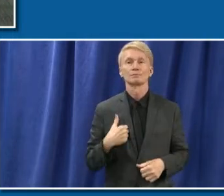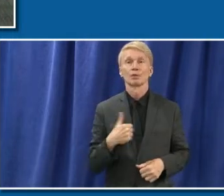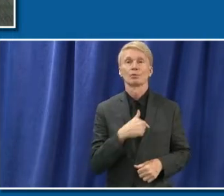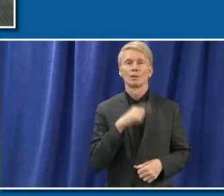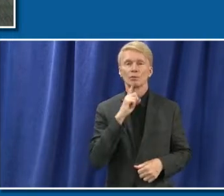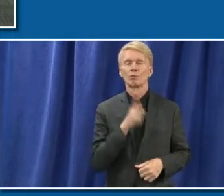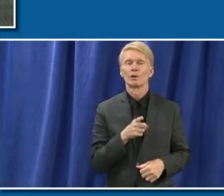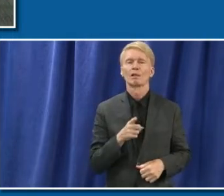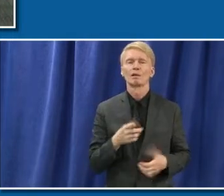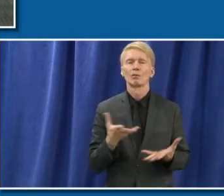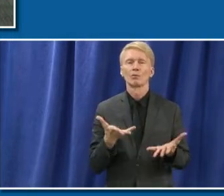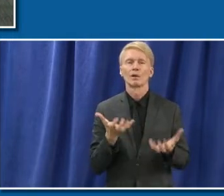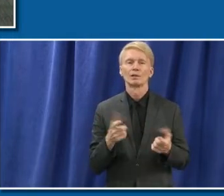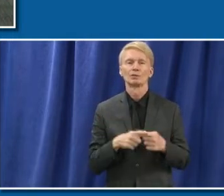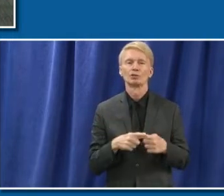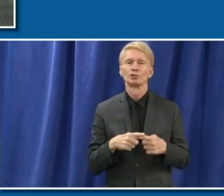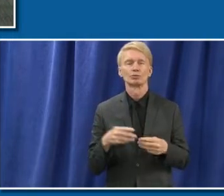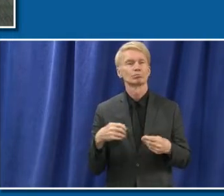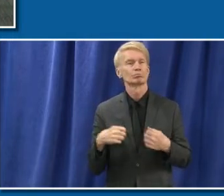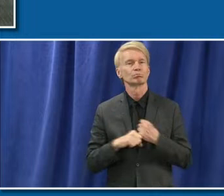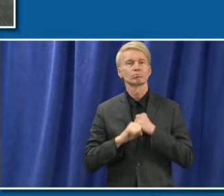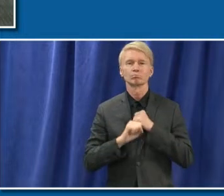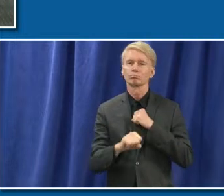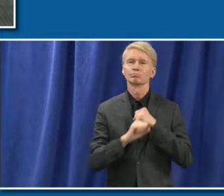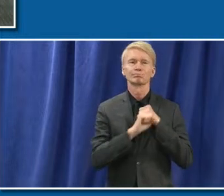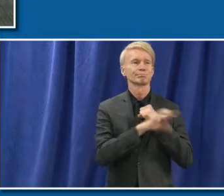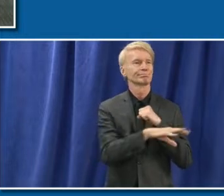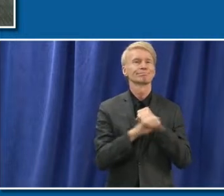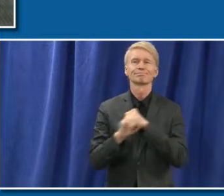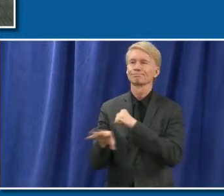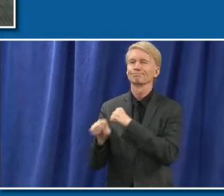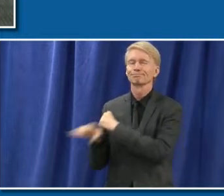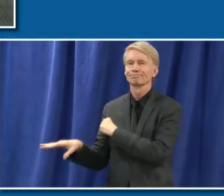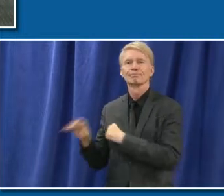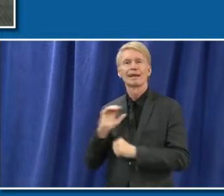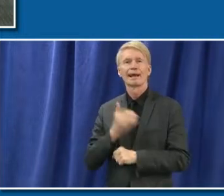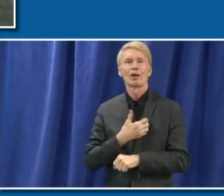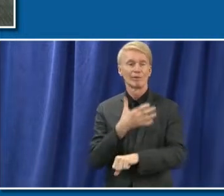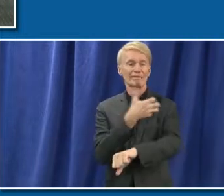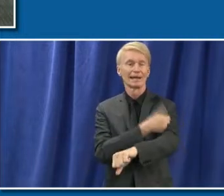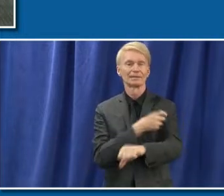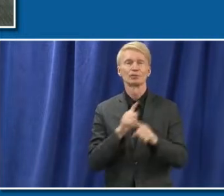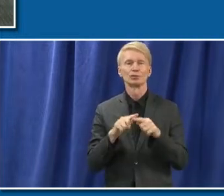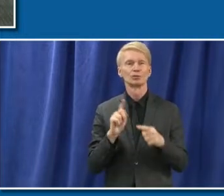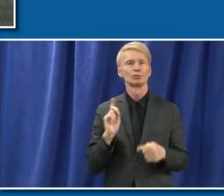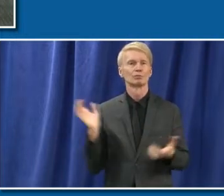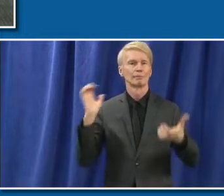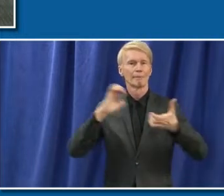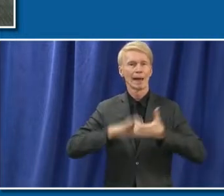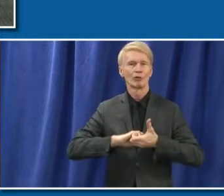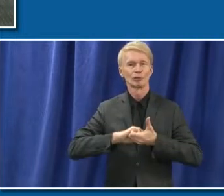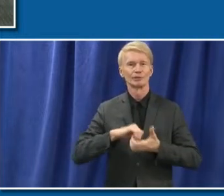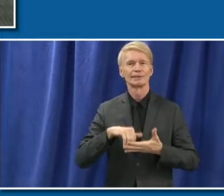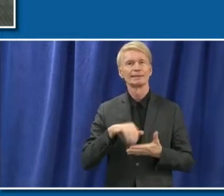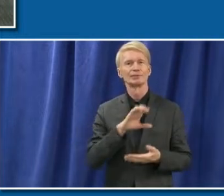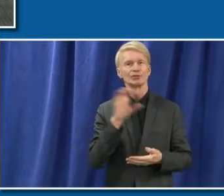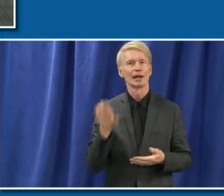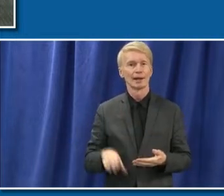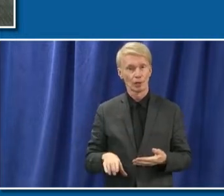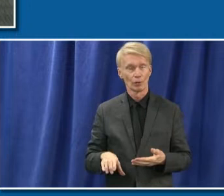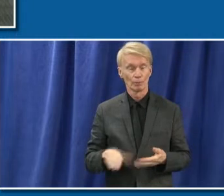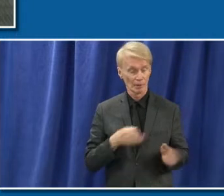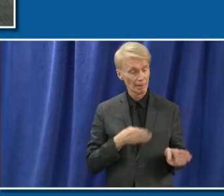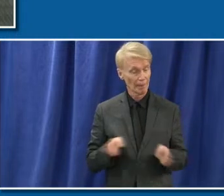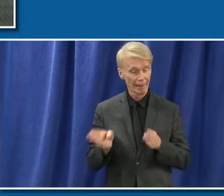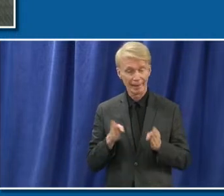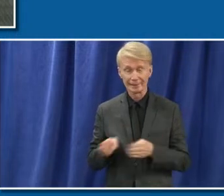intend to push this vaccine to our partners as much as we can. In our planning assumptions, the City of Chicago